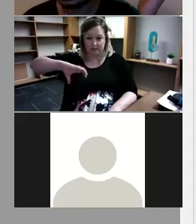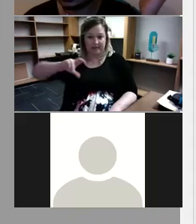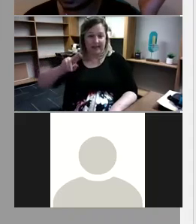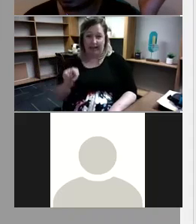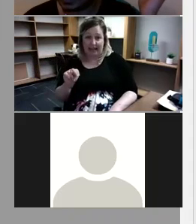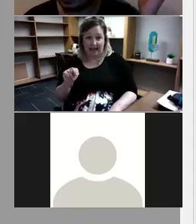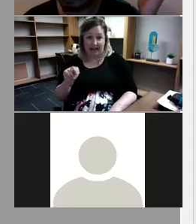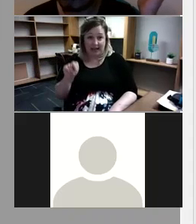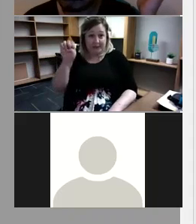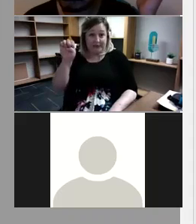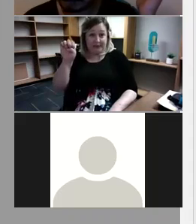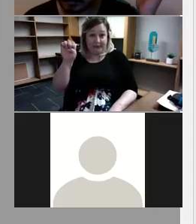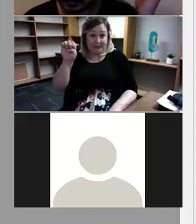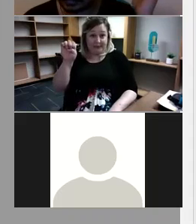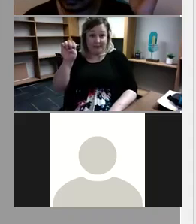again, case 3 does not apply.